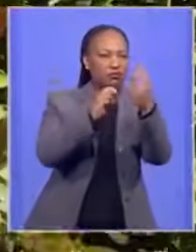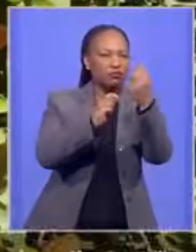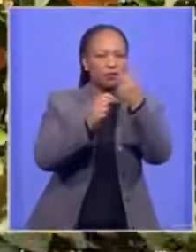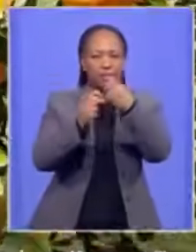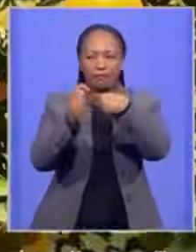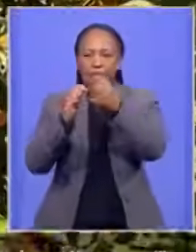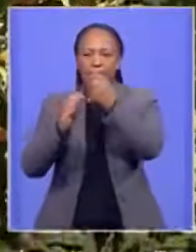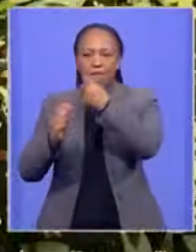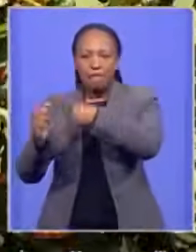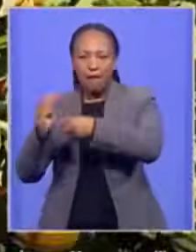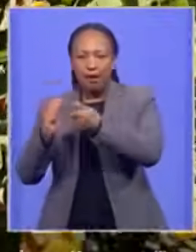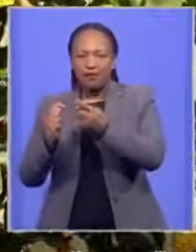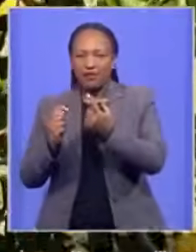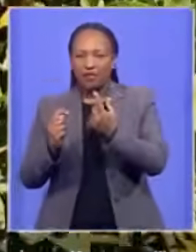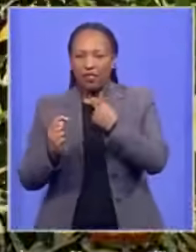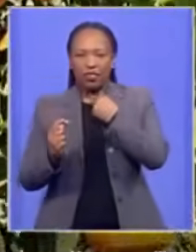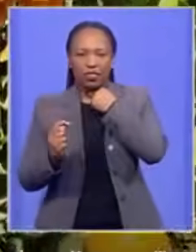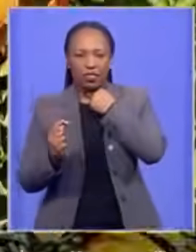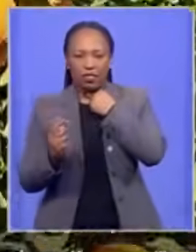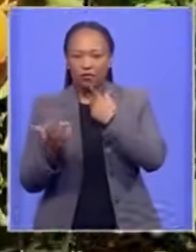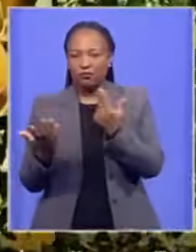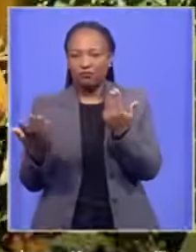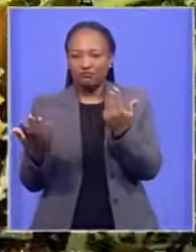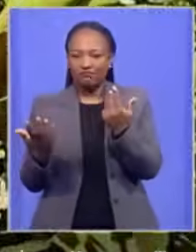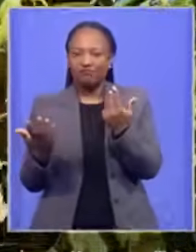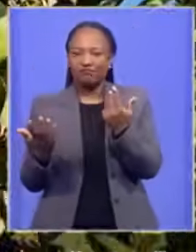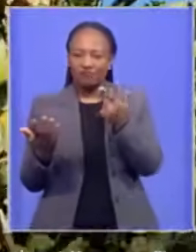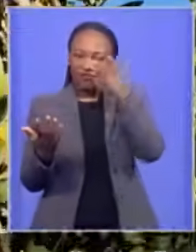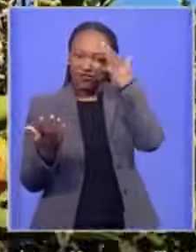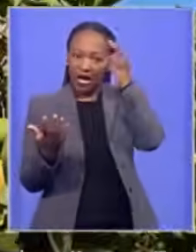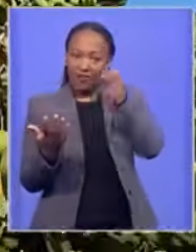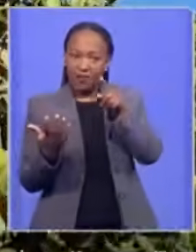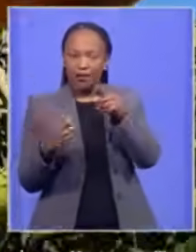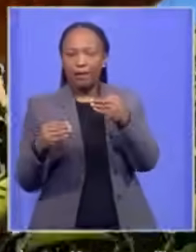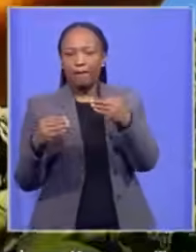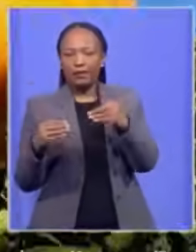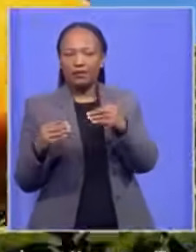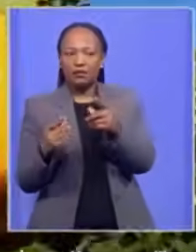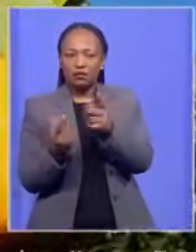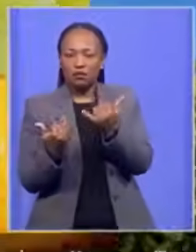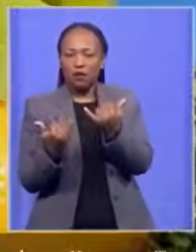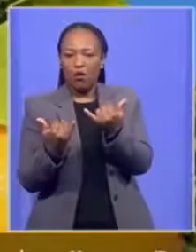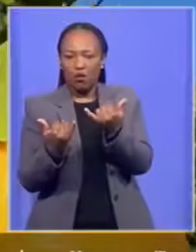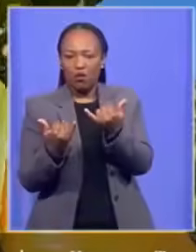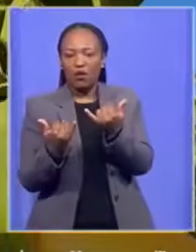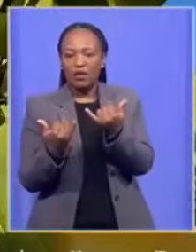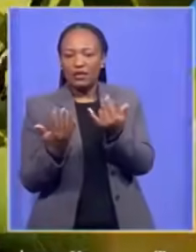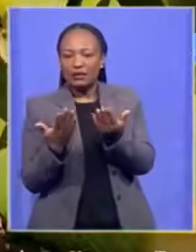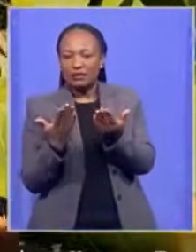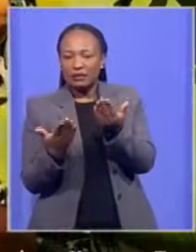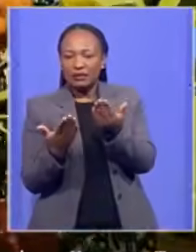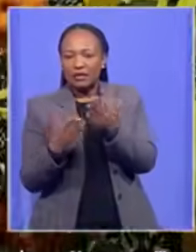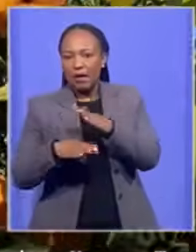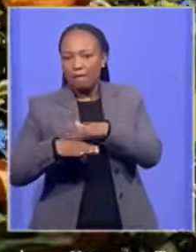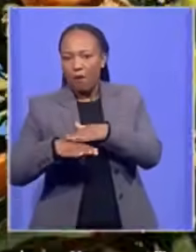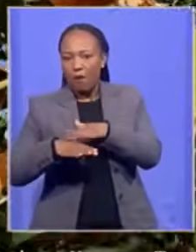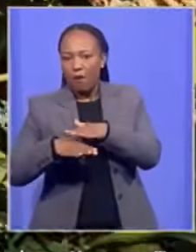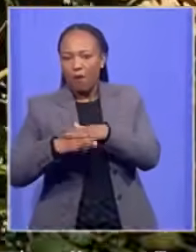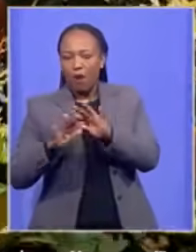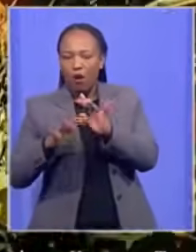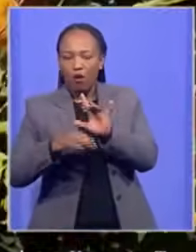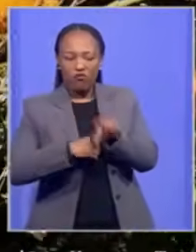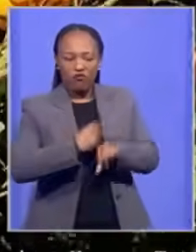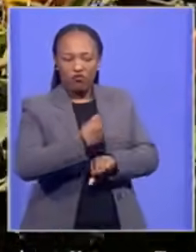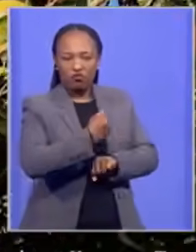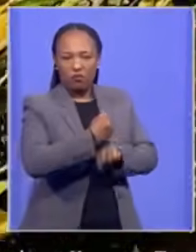se hwetse maraka mmušo ba go busy re bolela ka gore na ke eng se re ka se dira go ba thega gore ba se